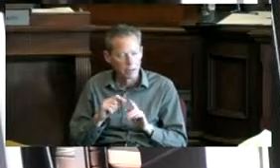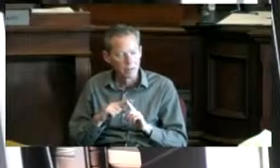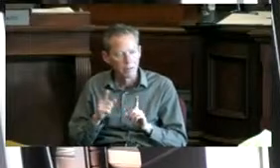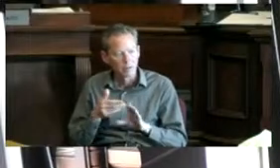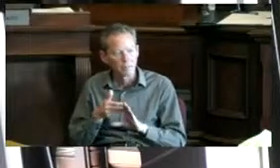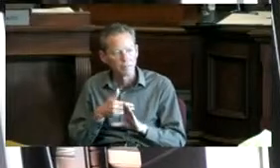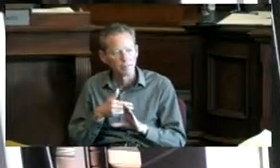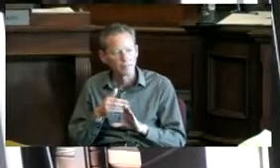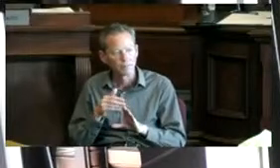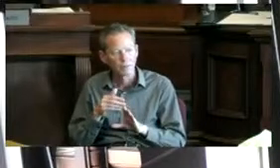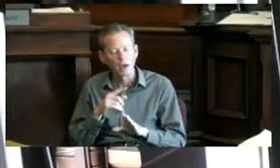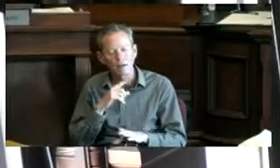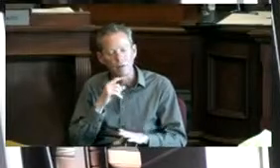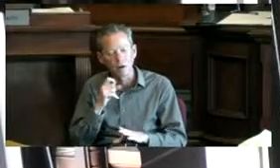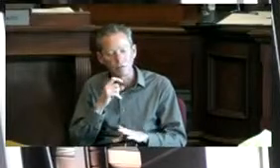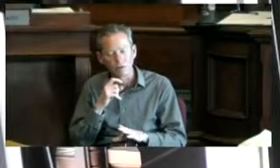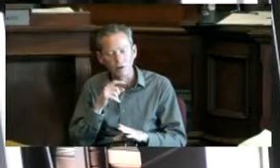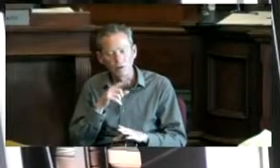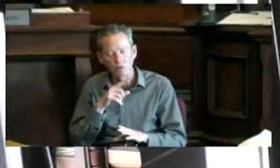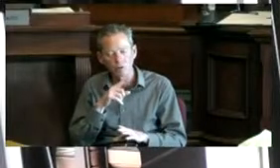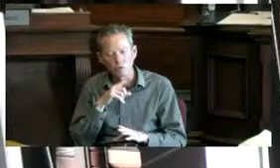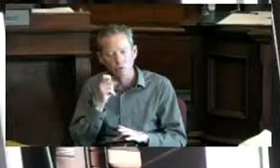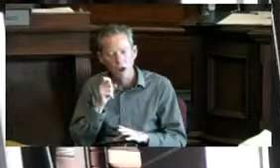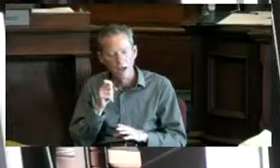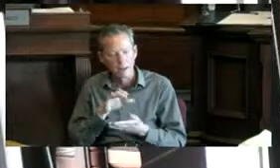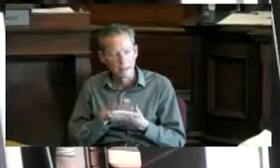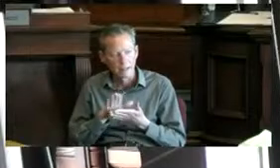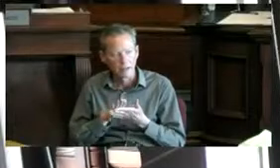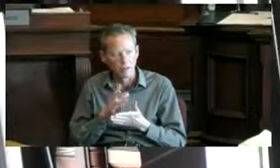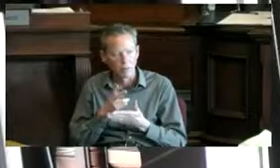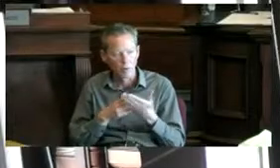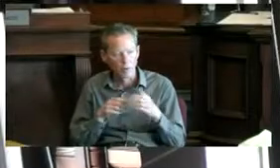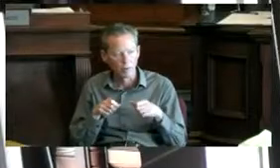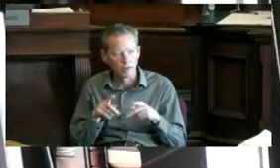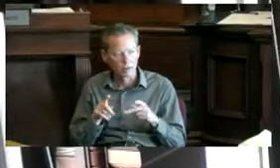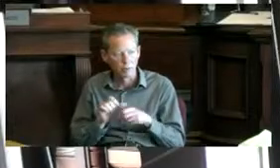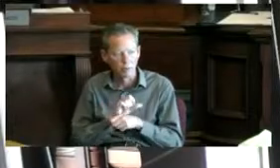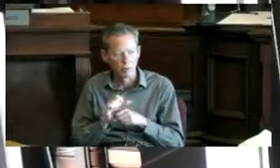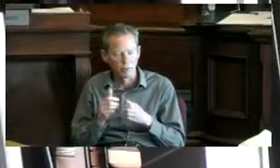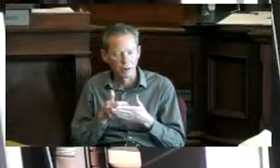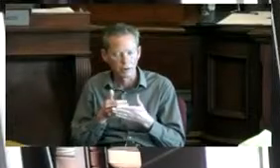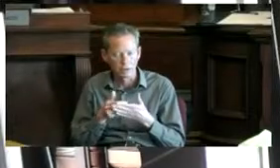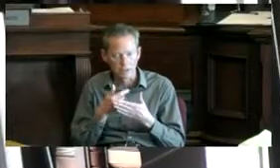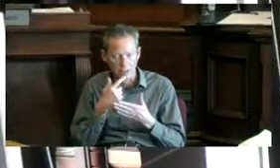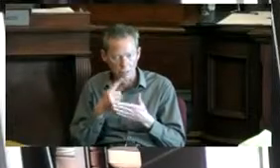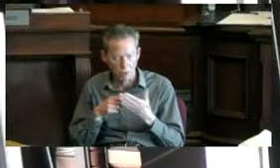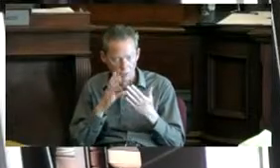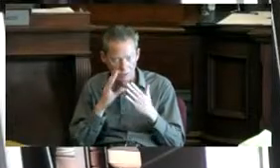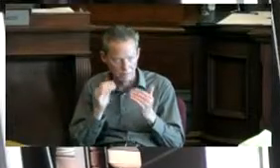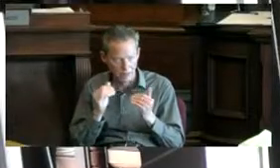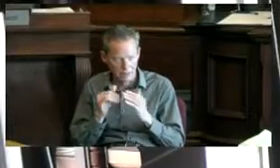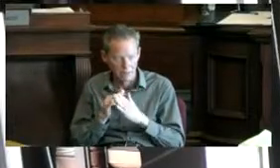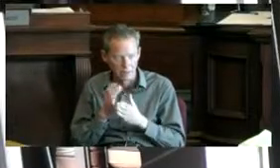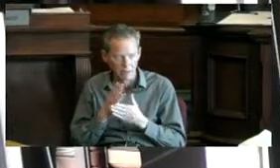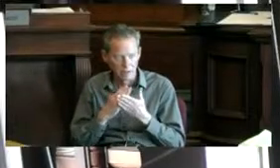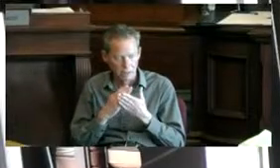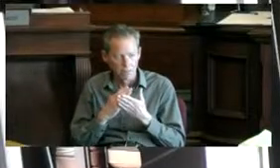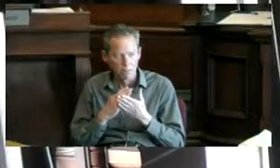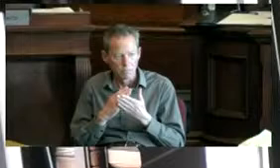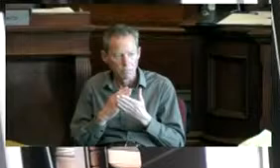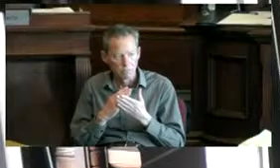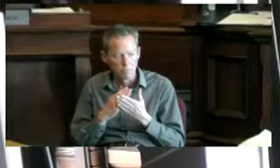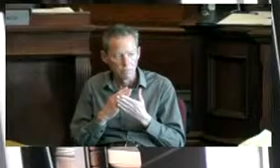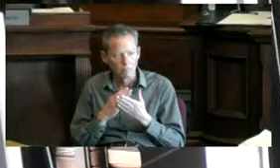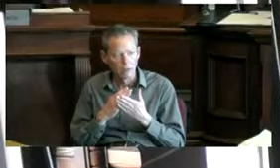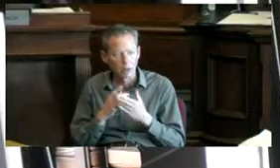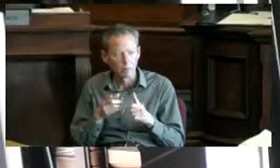former Artco Laundry are both opportunities. So we work very closely with NBD to say, where are you expecting that there are some prime redevelopment